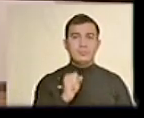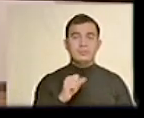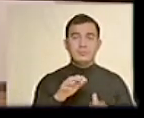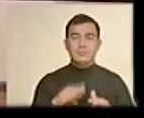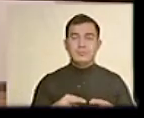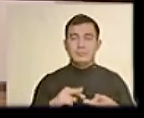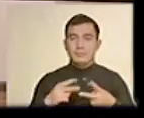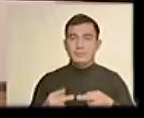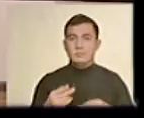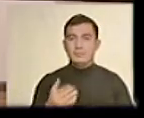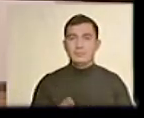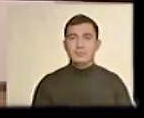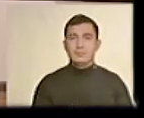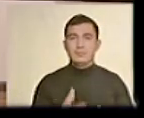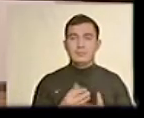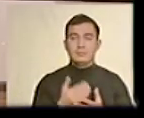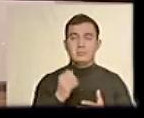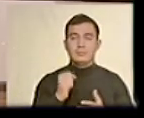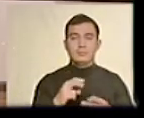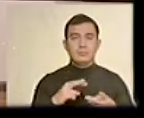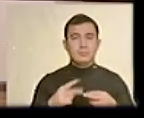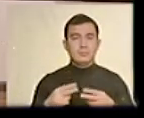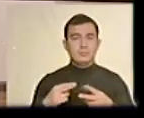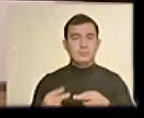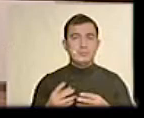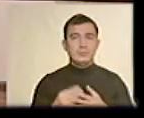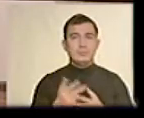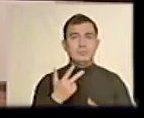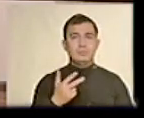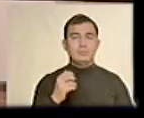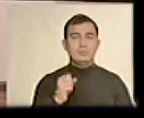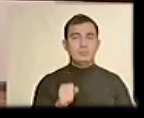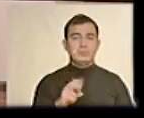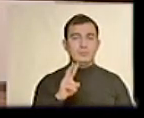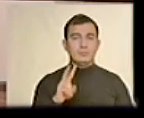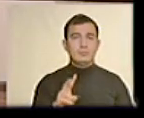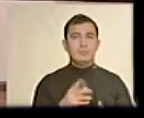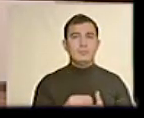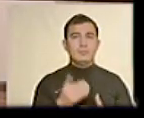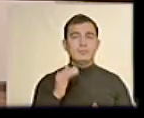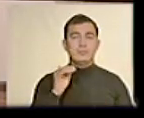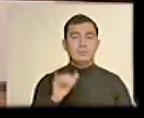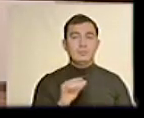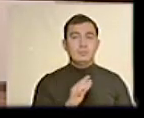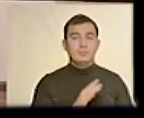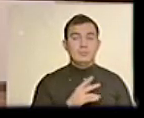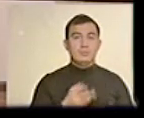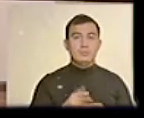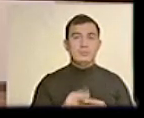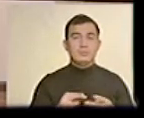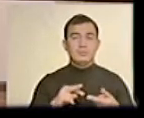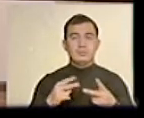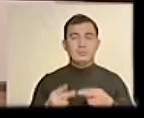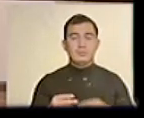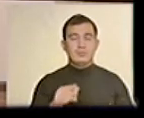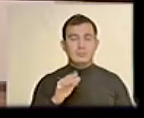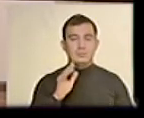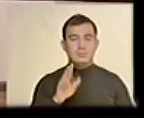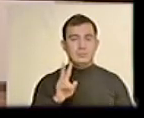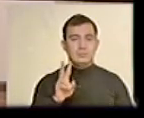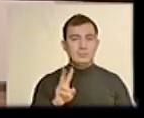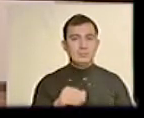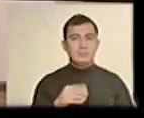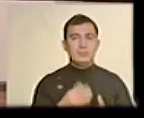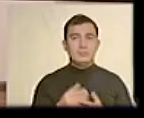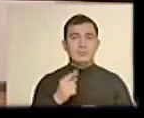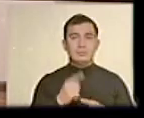o'rniga, mana bu a'ni o'rniga, mana bu yerga 3 a kvadratni yozib, uni kvadratga oshirishimiz kerak. Keyin